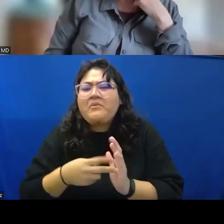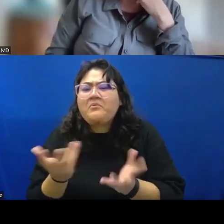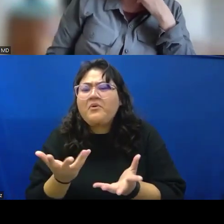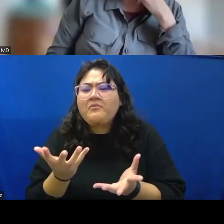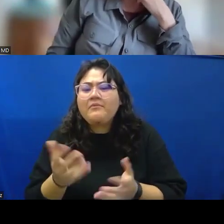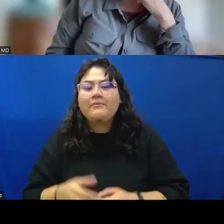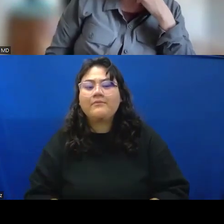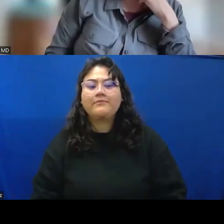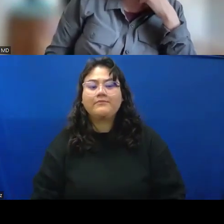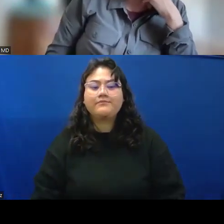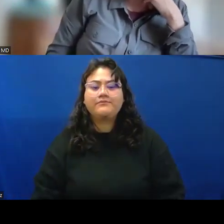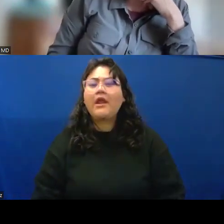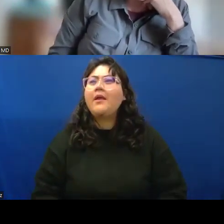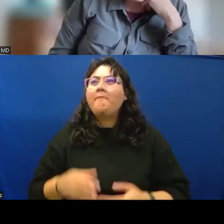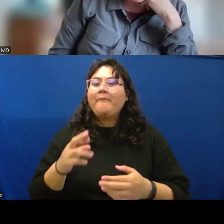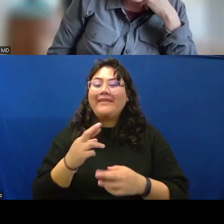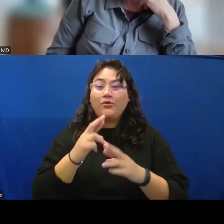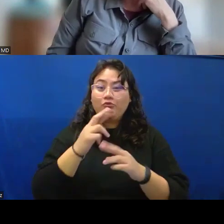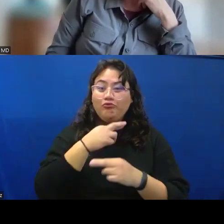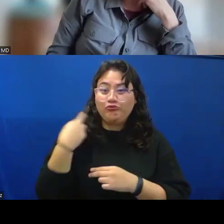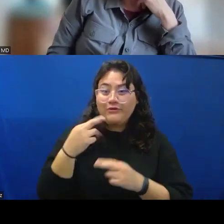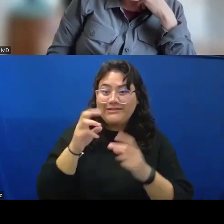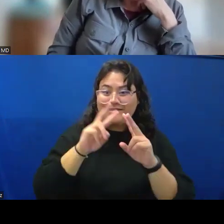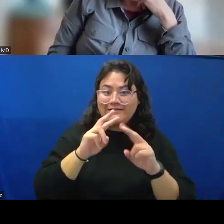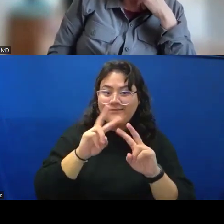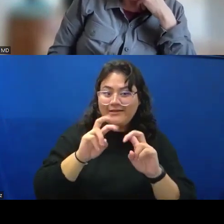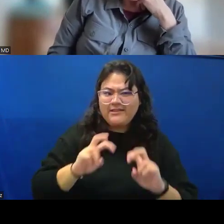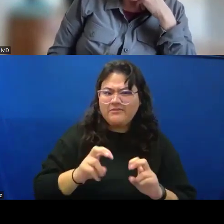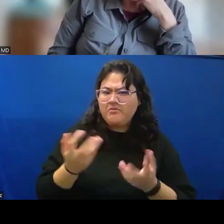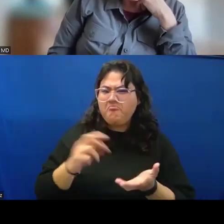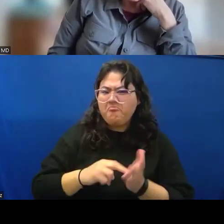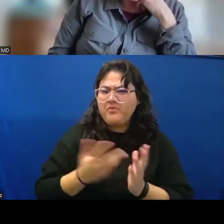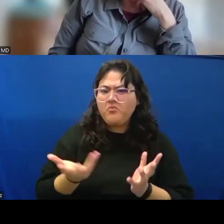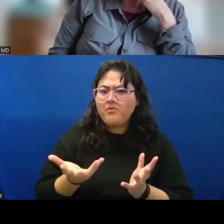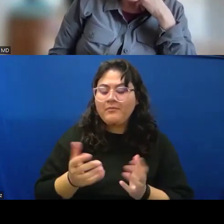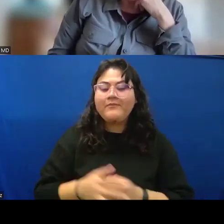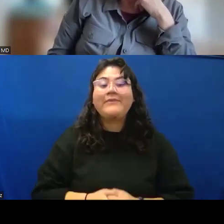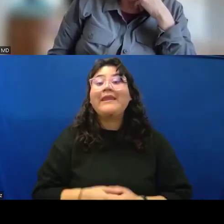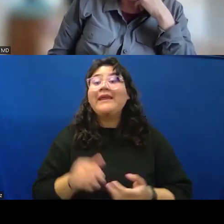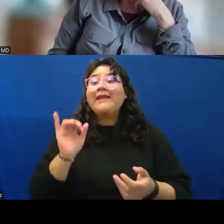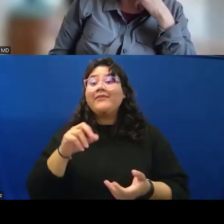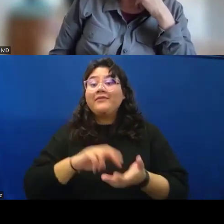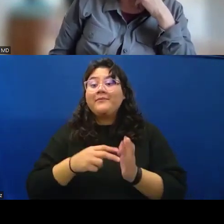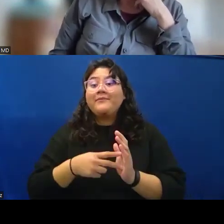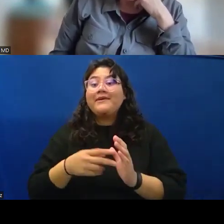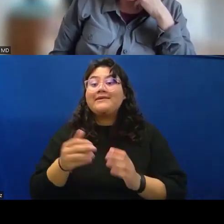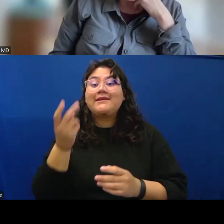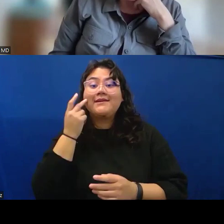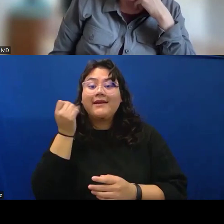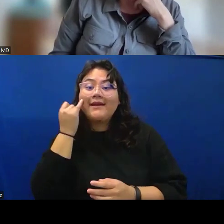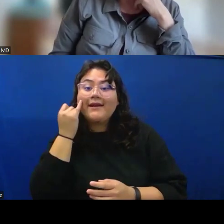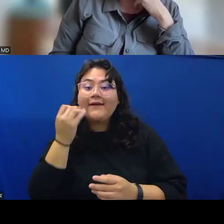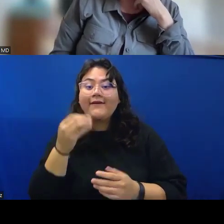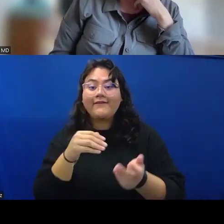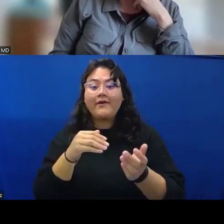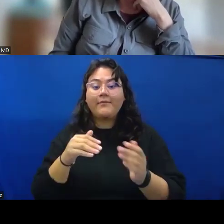And what is meant by risk assessment? It means that a pediatrician who is seeing a child should determine at every